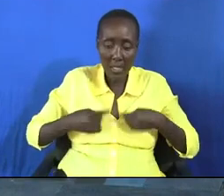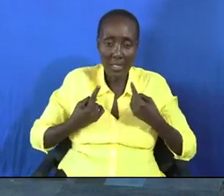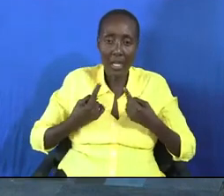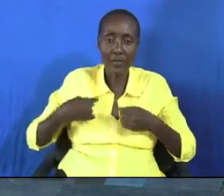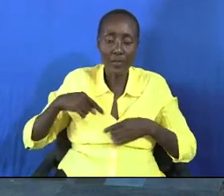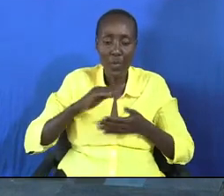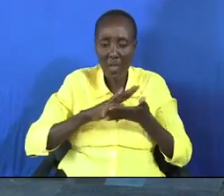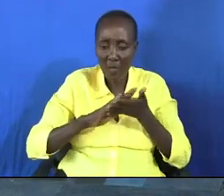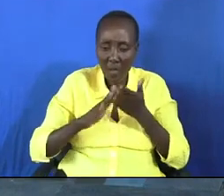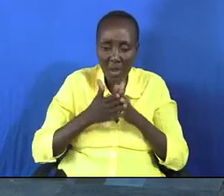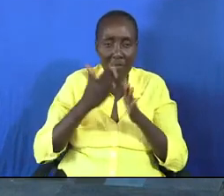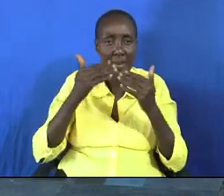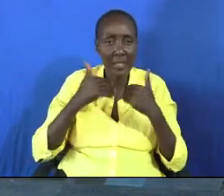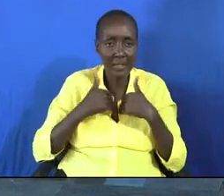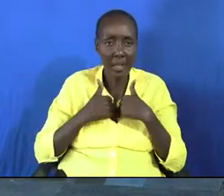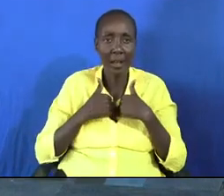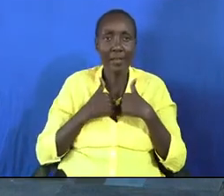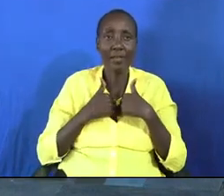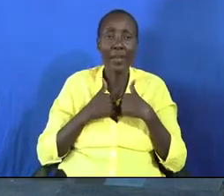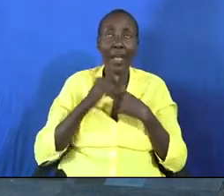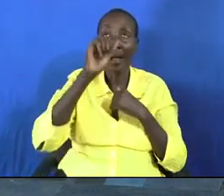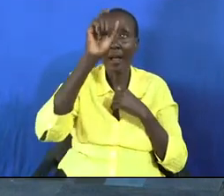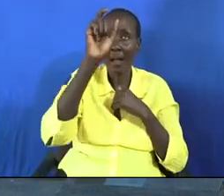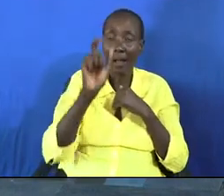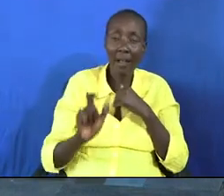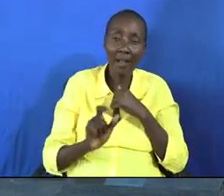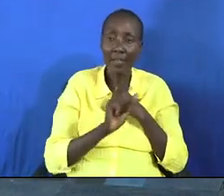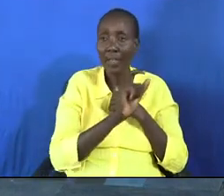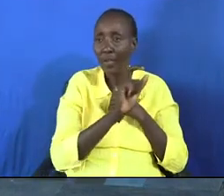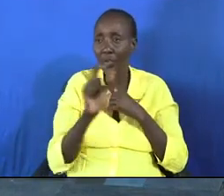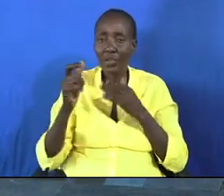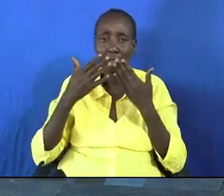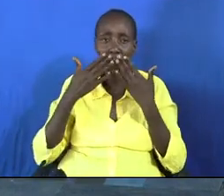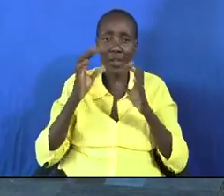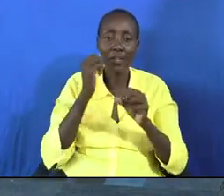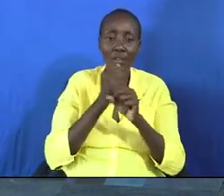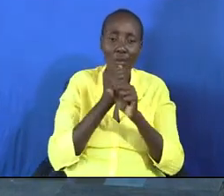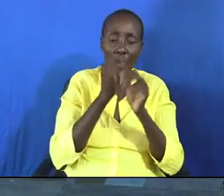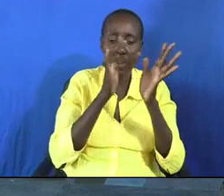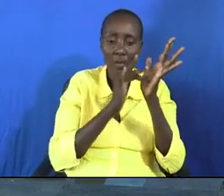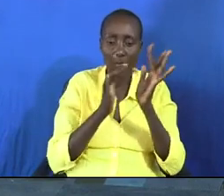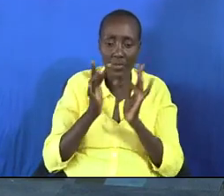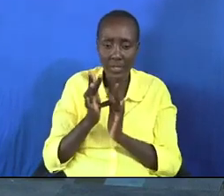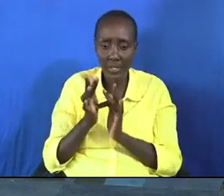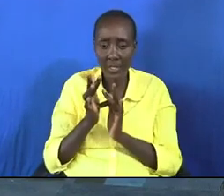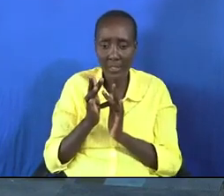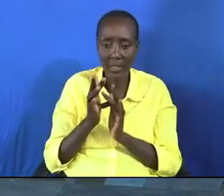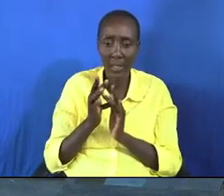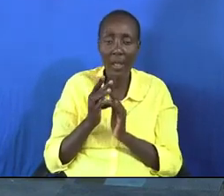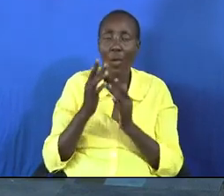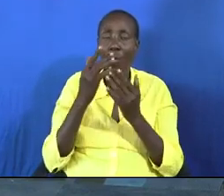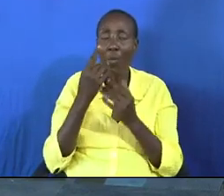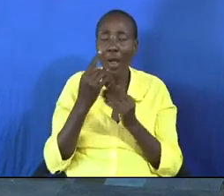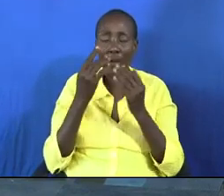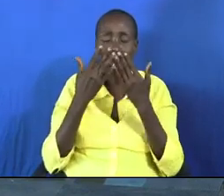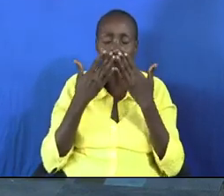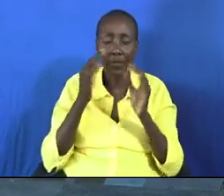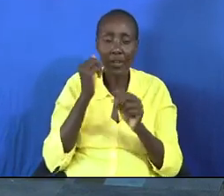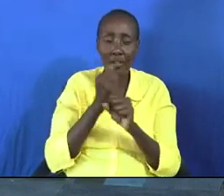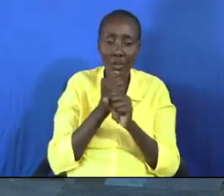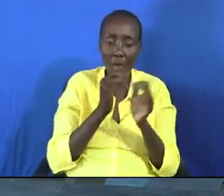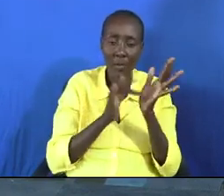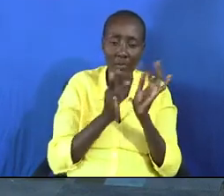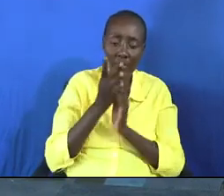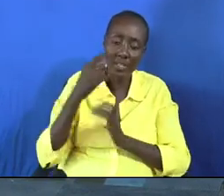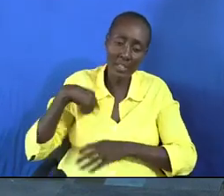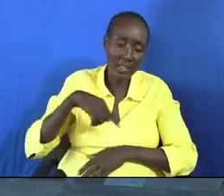been forgiven because at the cross, the finished works of Jesus, one of the finished works of Jesus is that